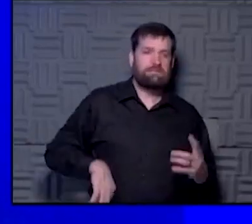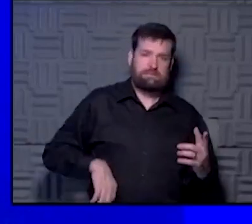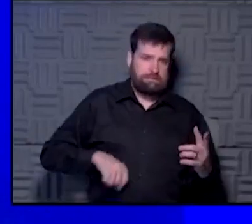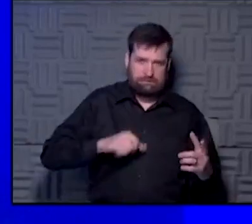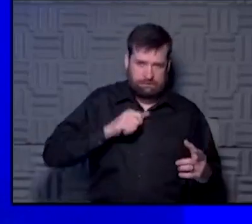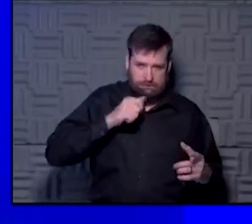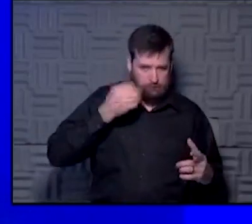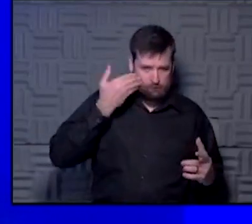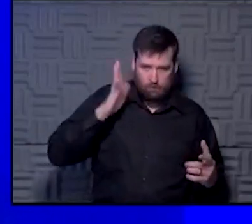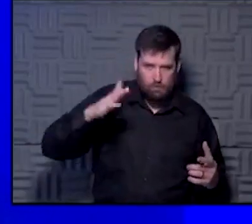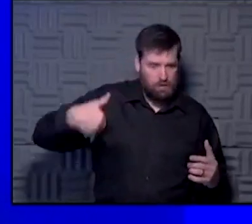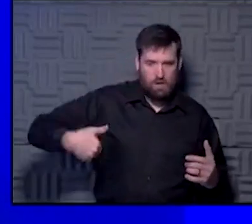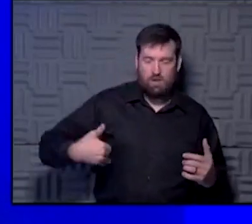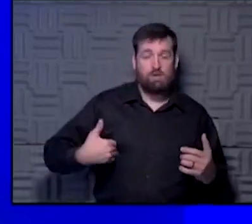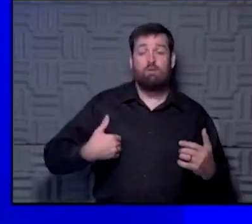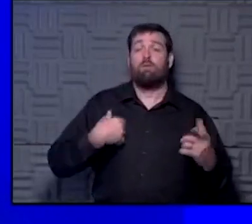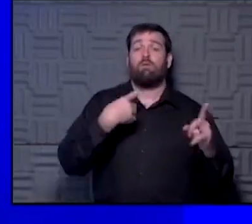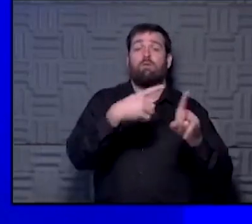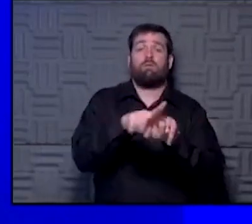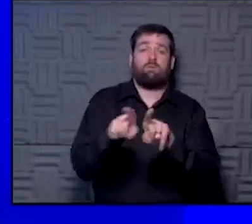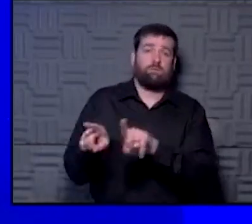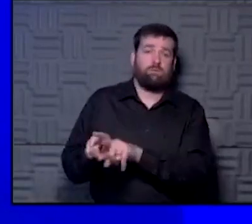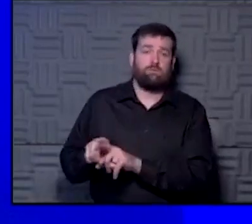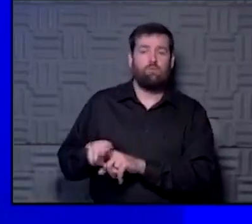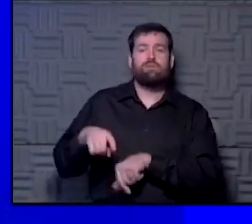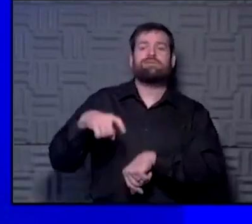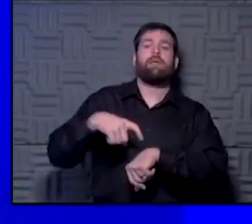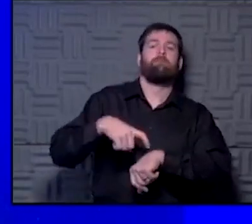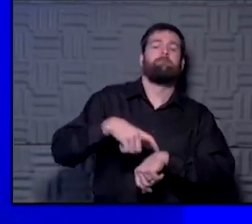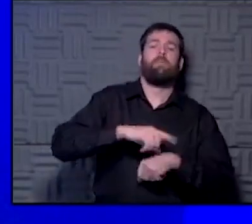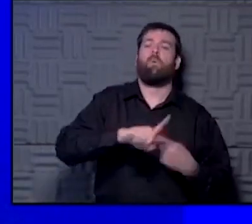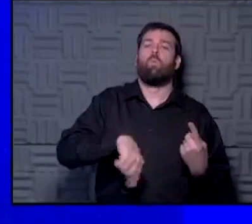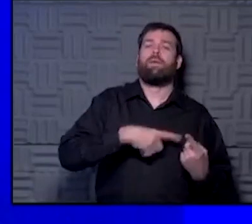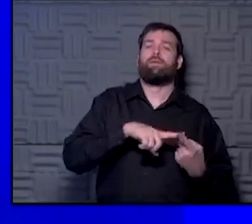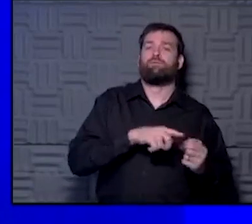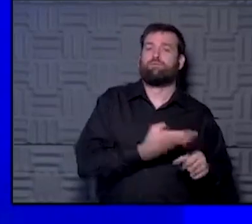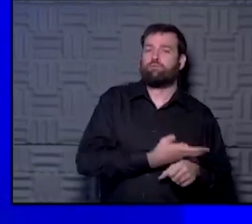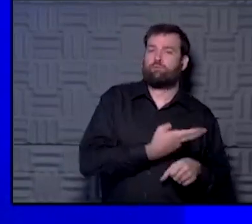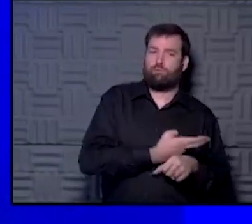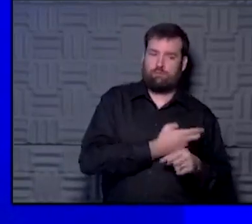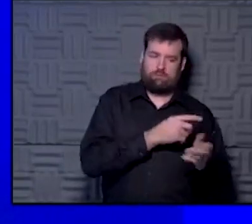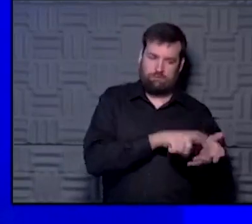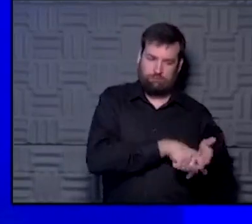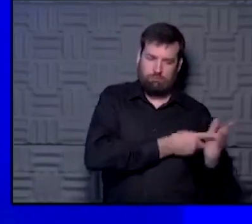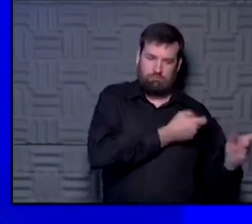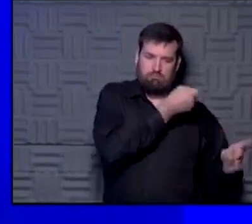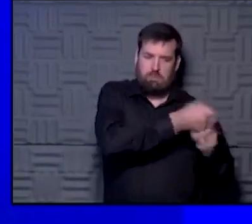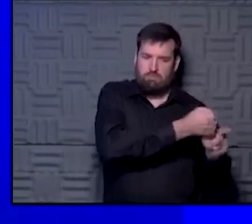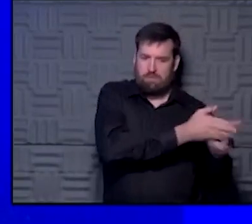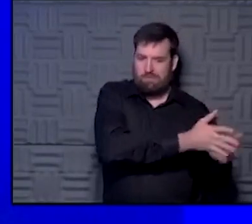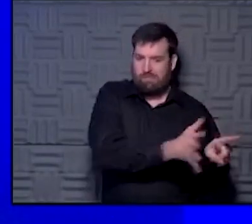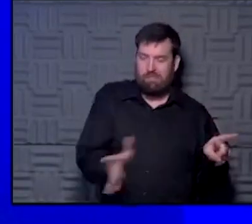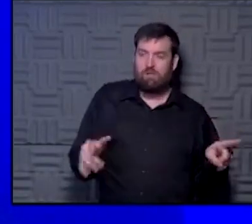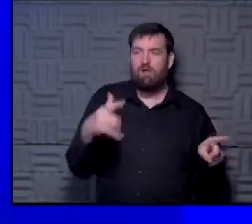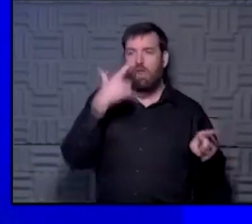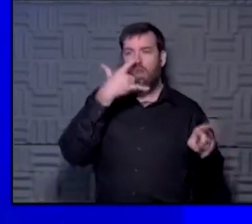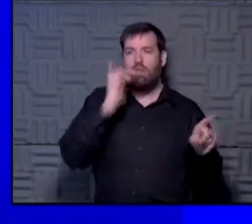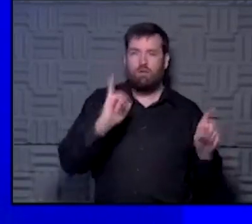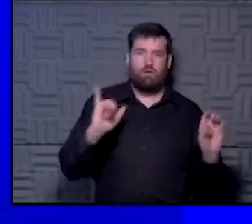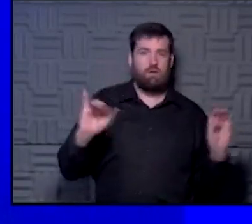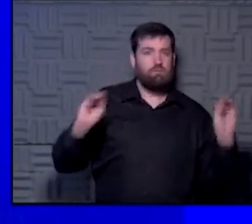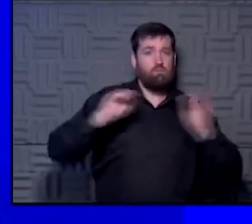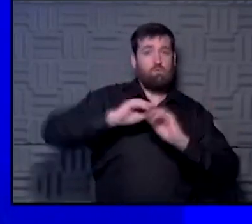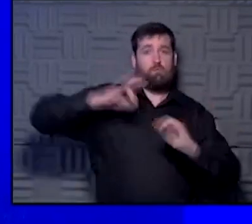it. In addition, we don't know the timing of using it in the onset of illness. It probably looks like it's going to be more